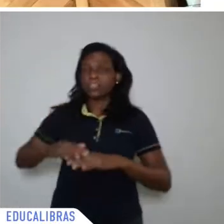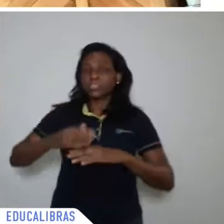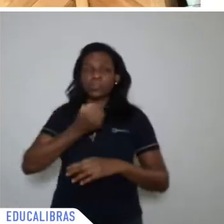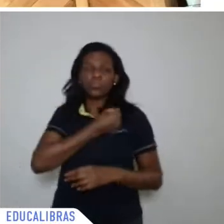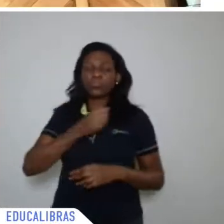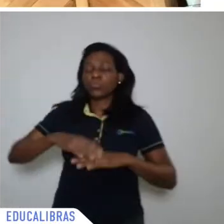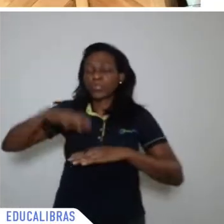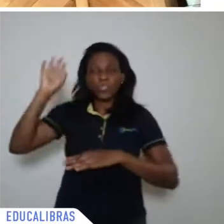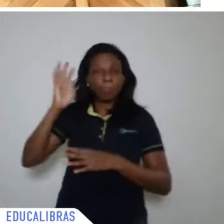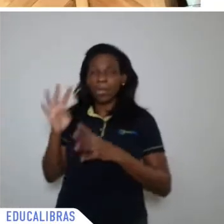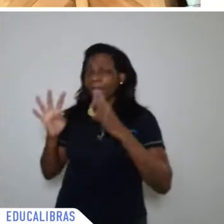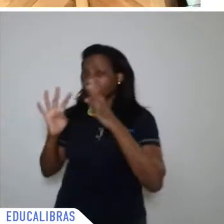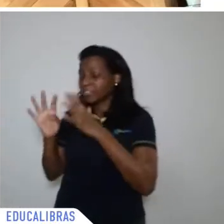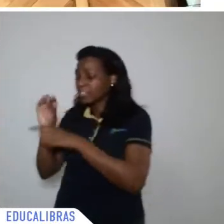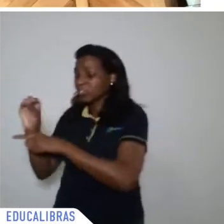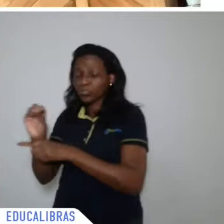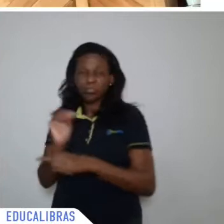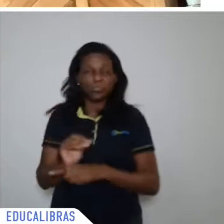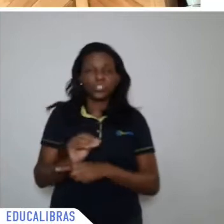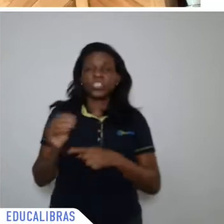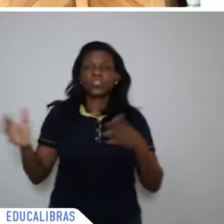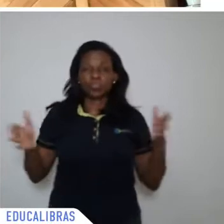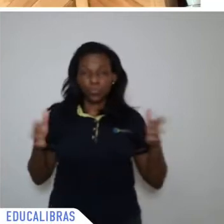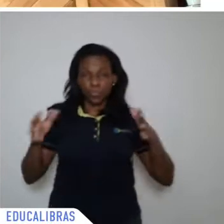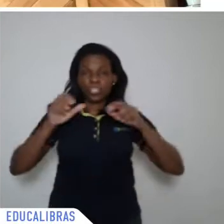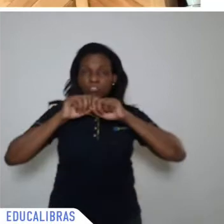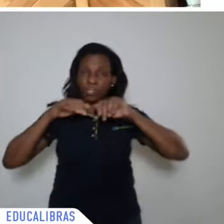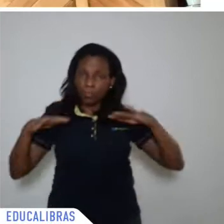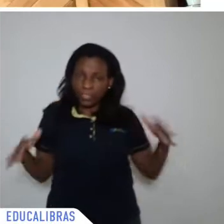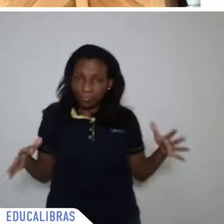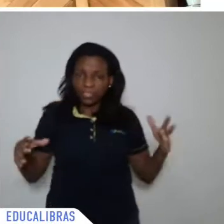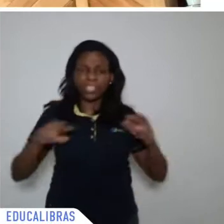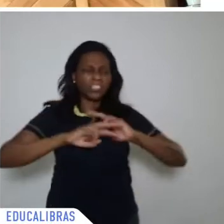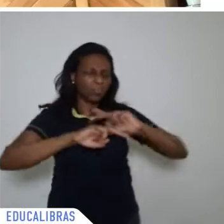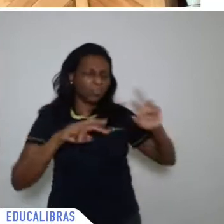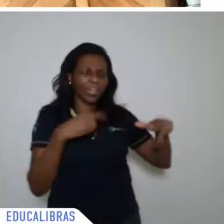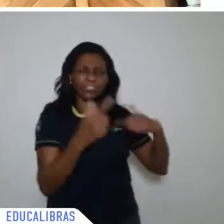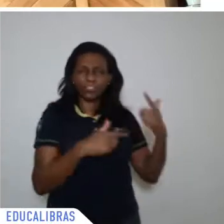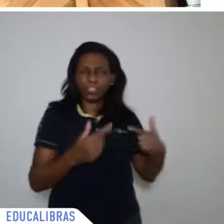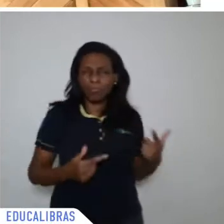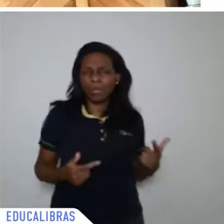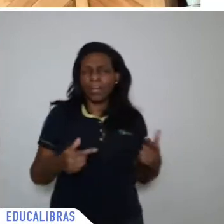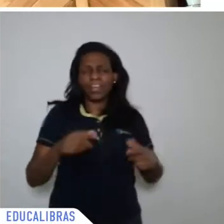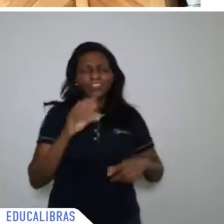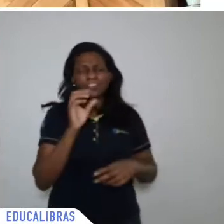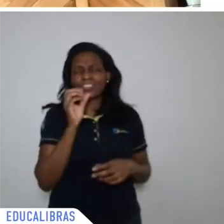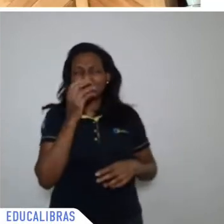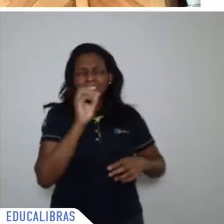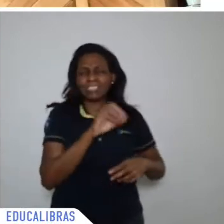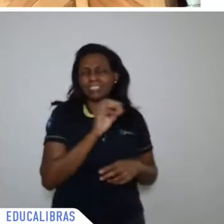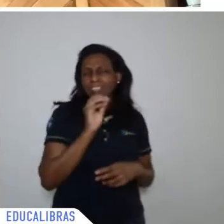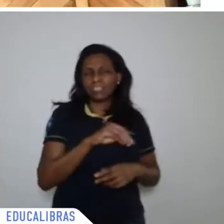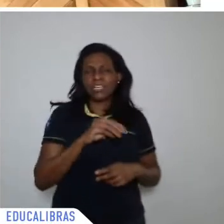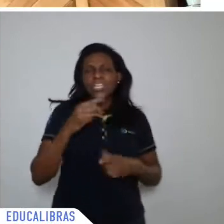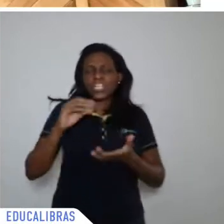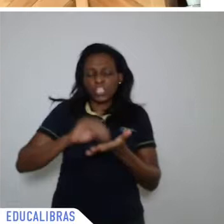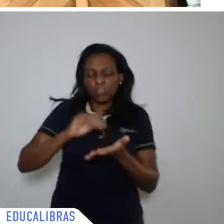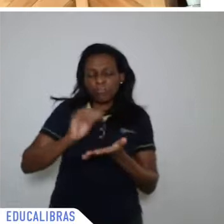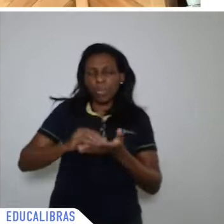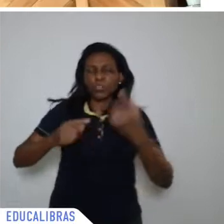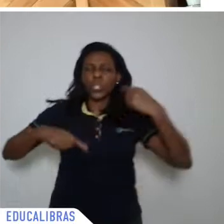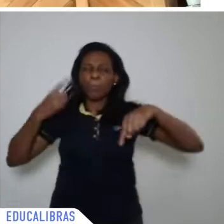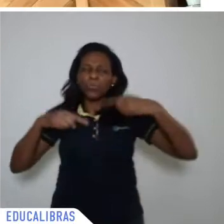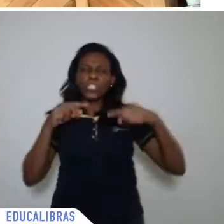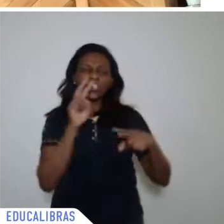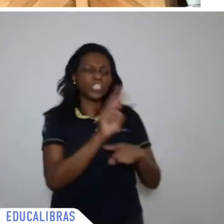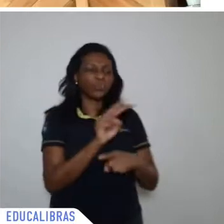the ones who take care of who are suffering with the pandemic. They are under risk. Those are the ones with